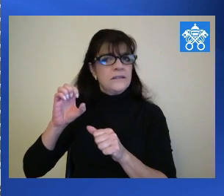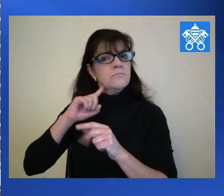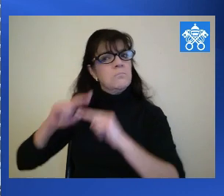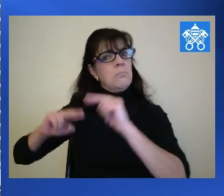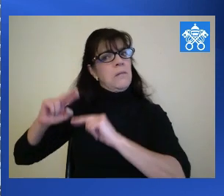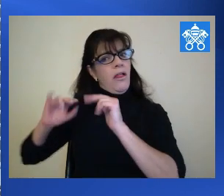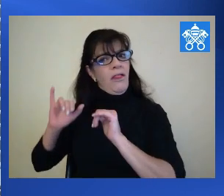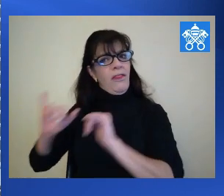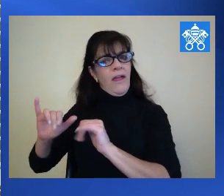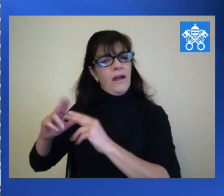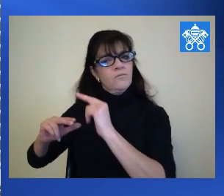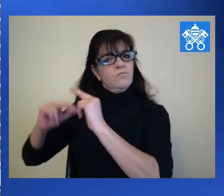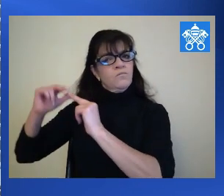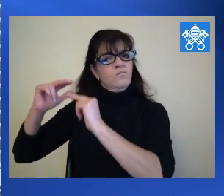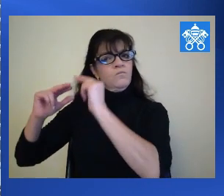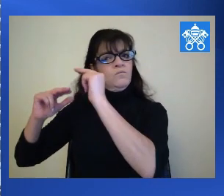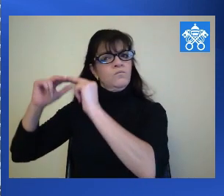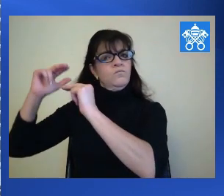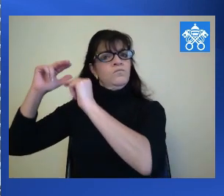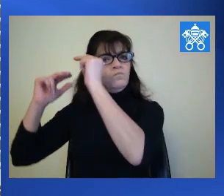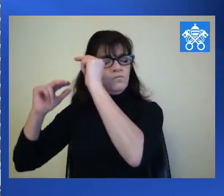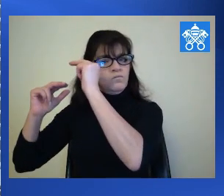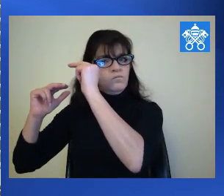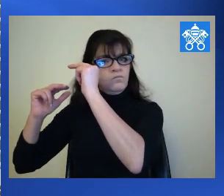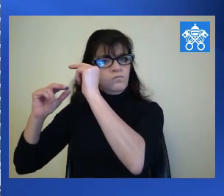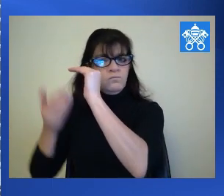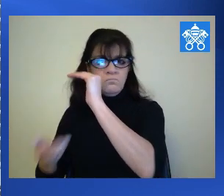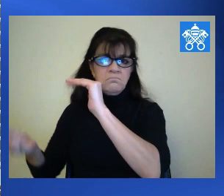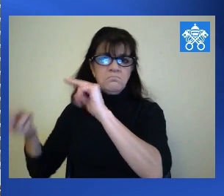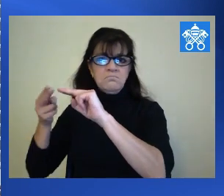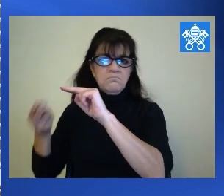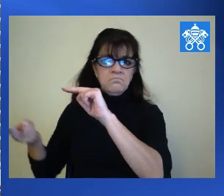away. This, then, is perseverance.